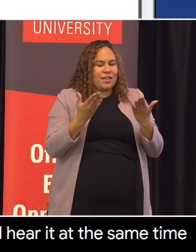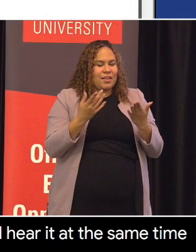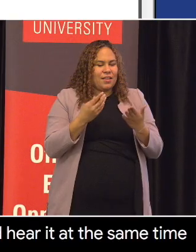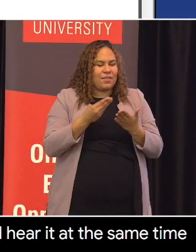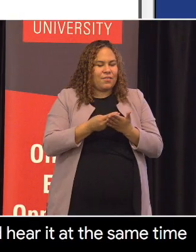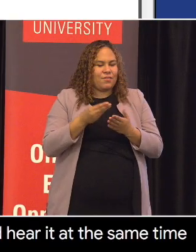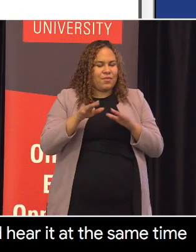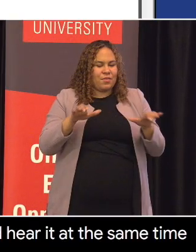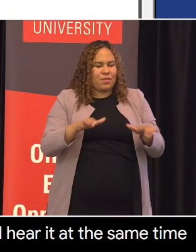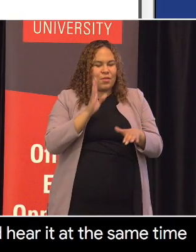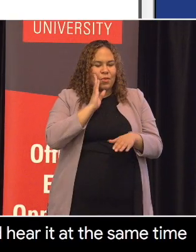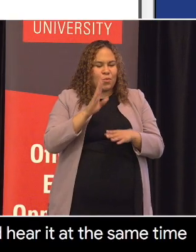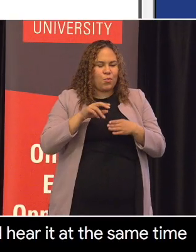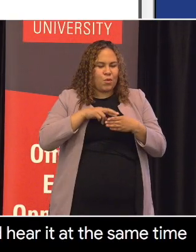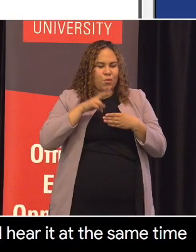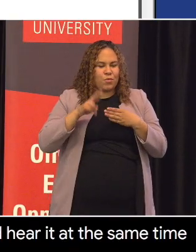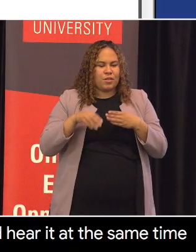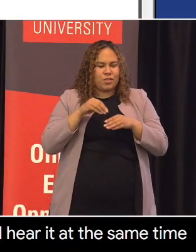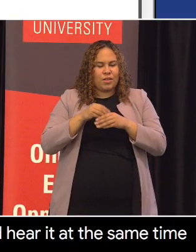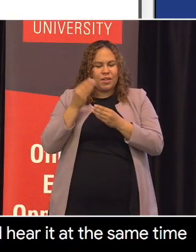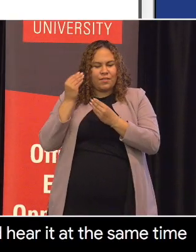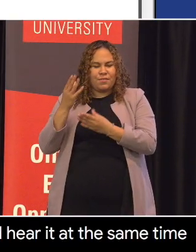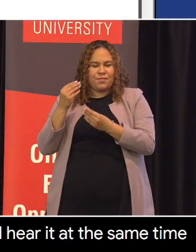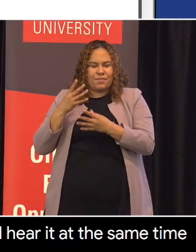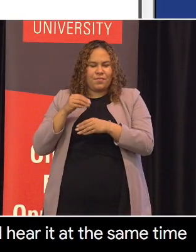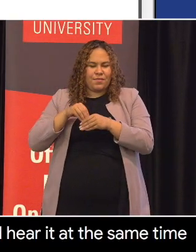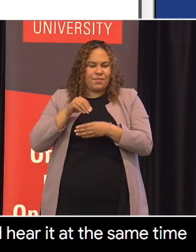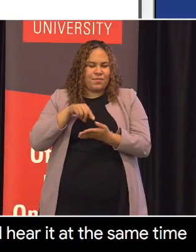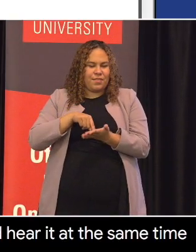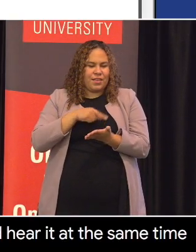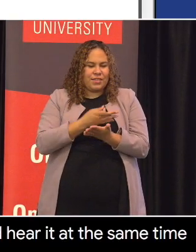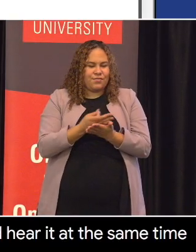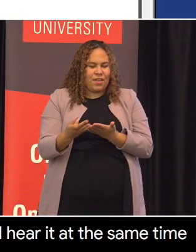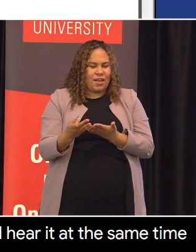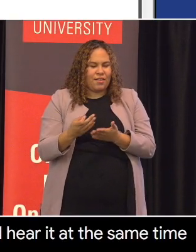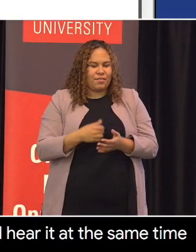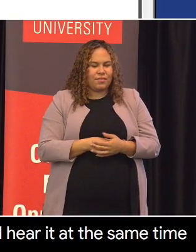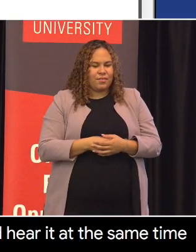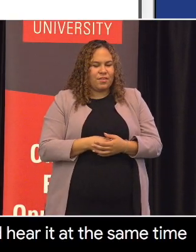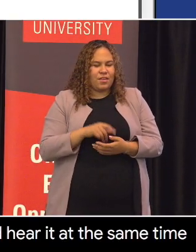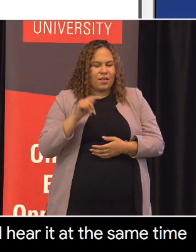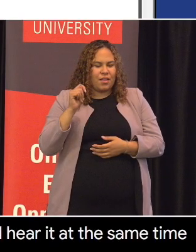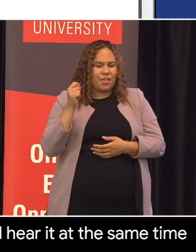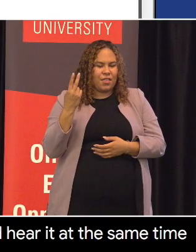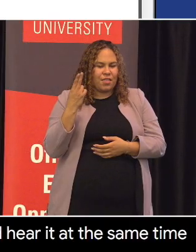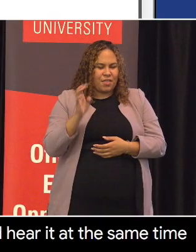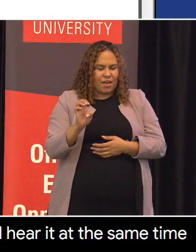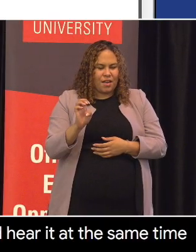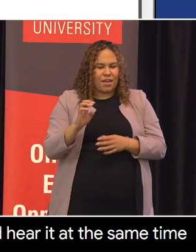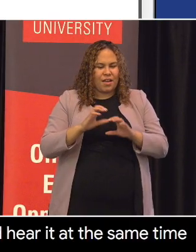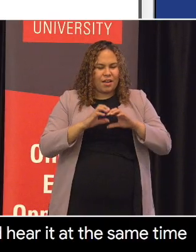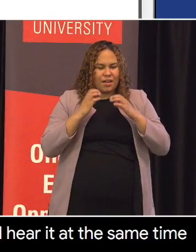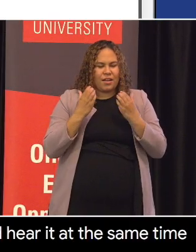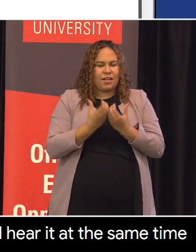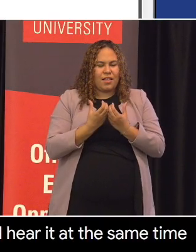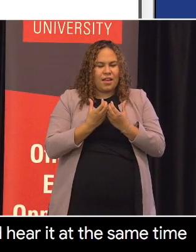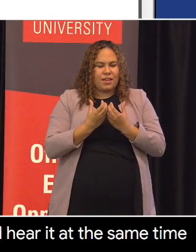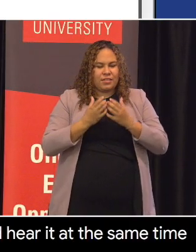in information you will receive in this failing. The class